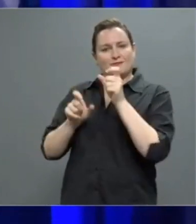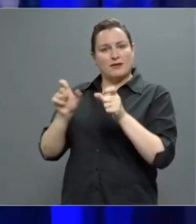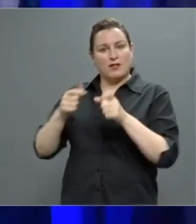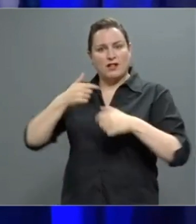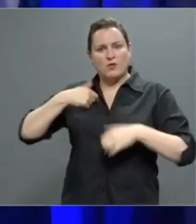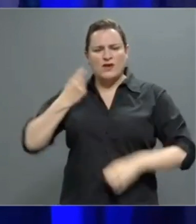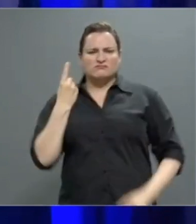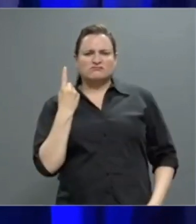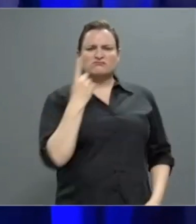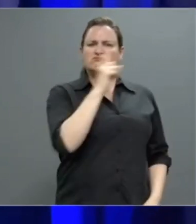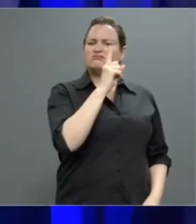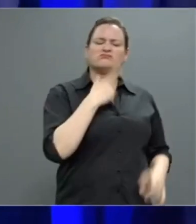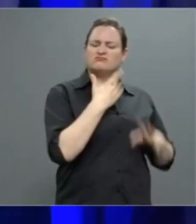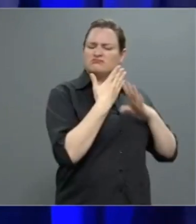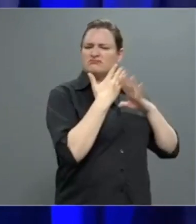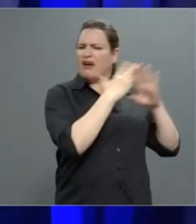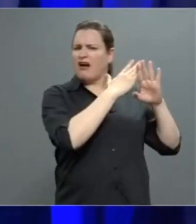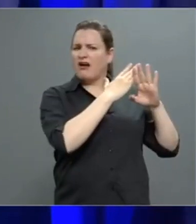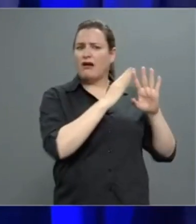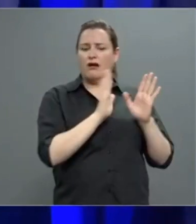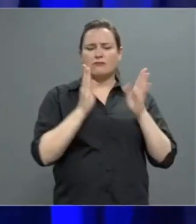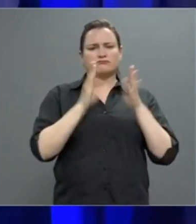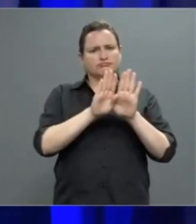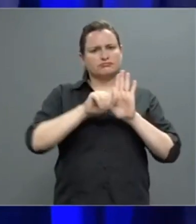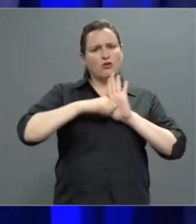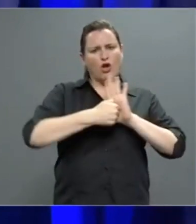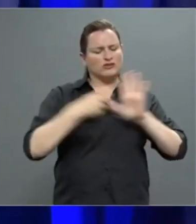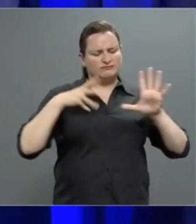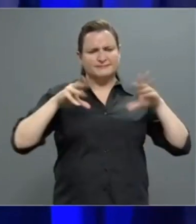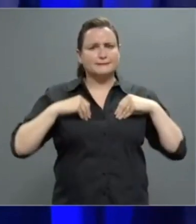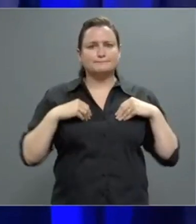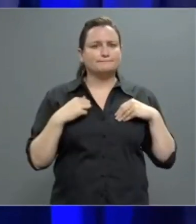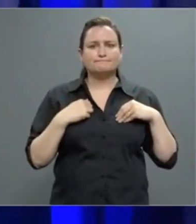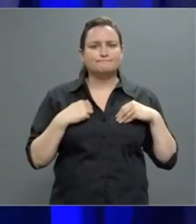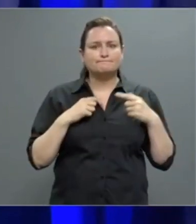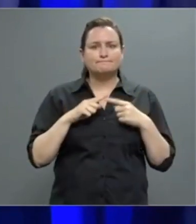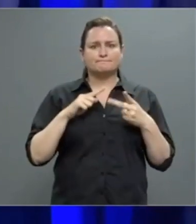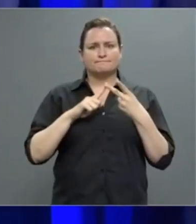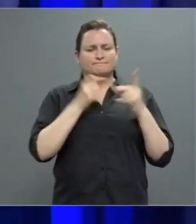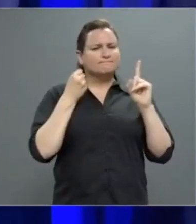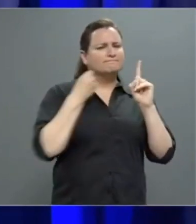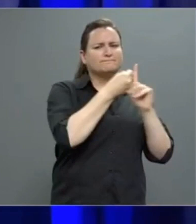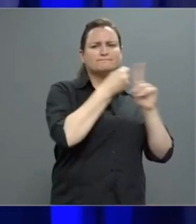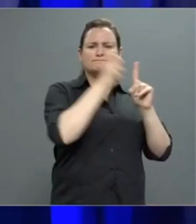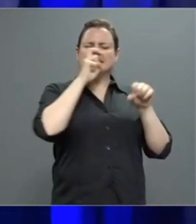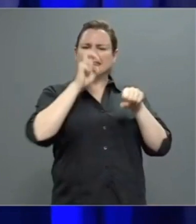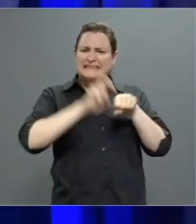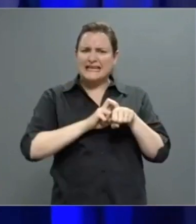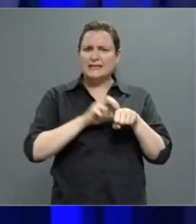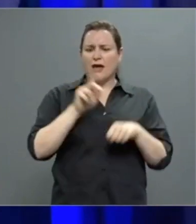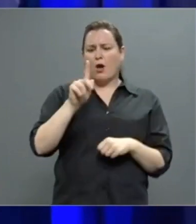were the first to reject the brutal hard lockdown. We fought for justice for Collins Causa and dozens of other